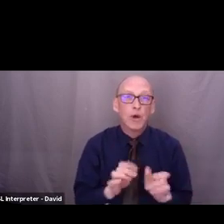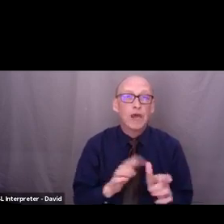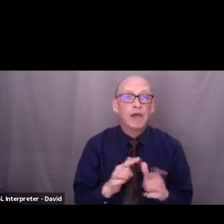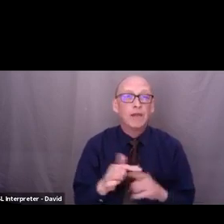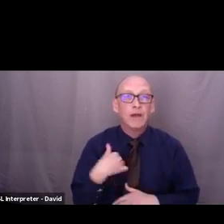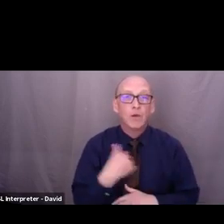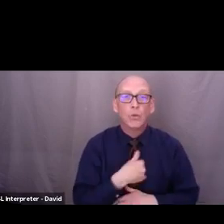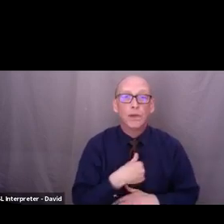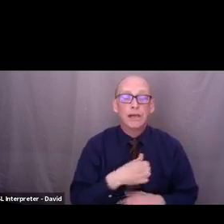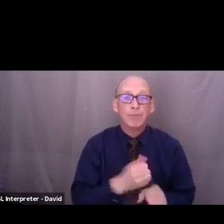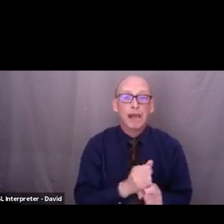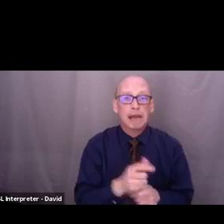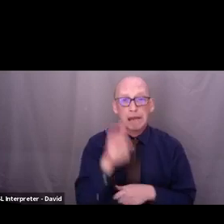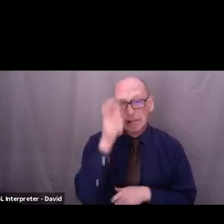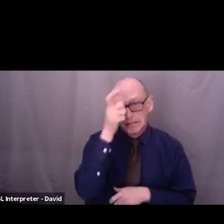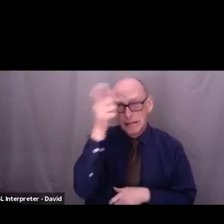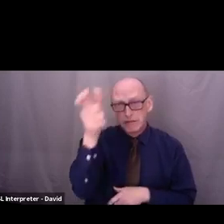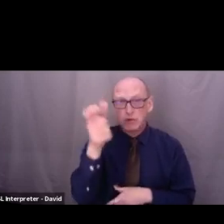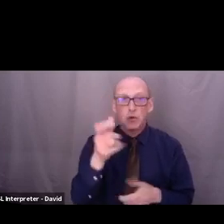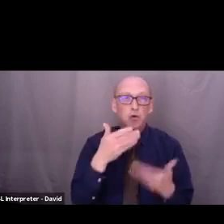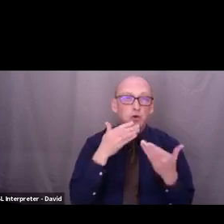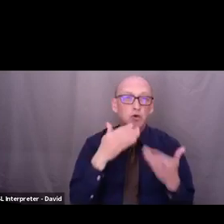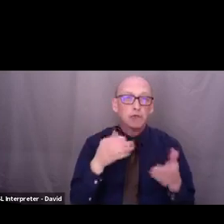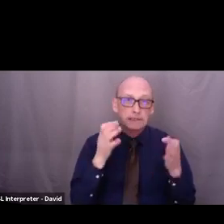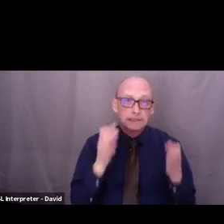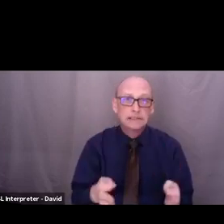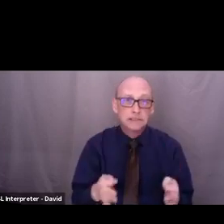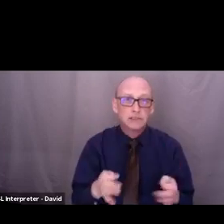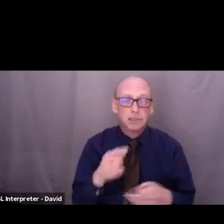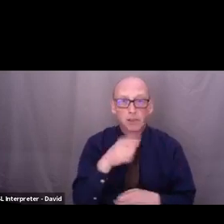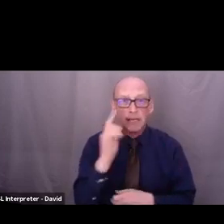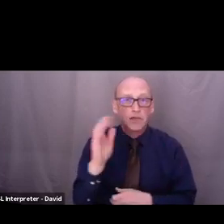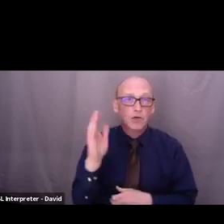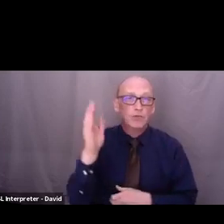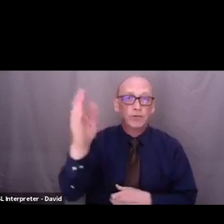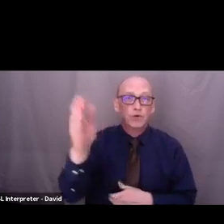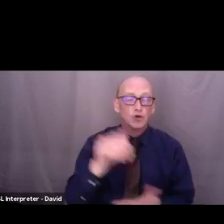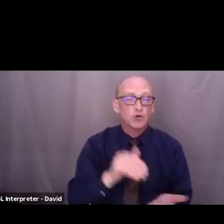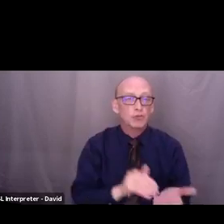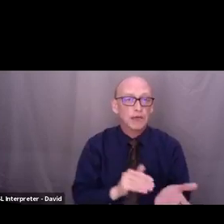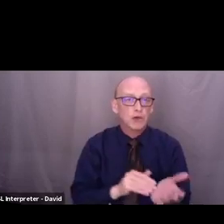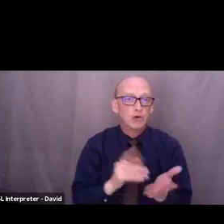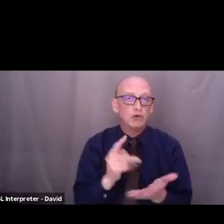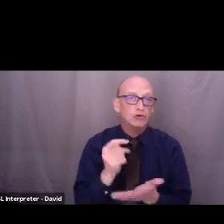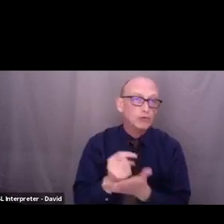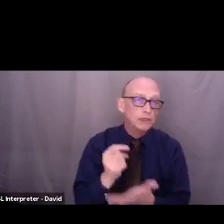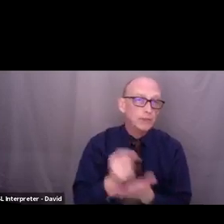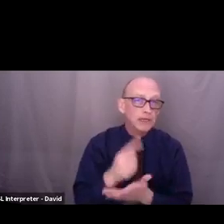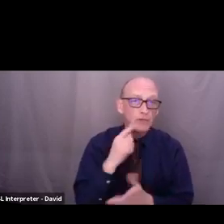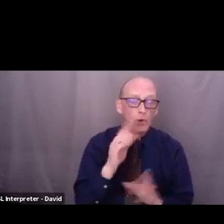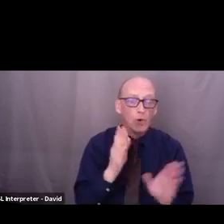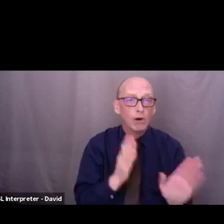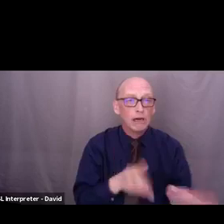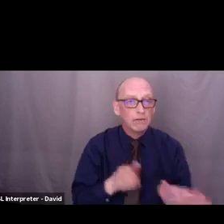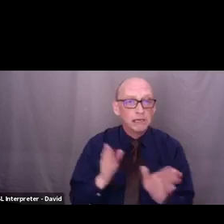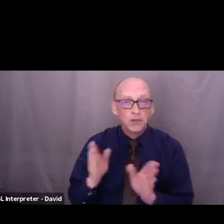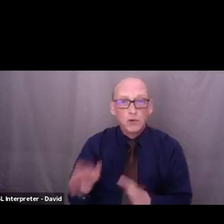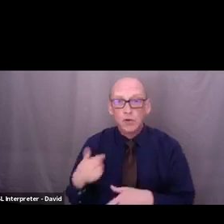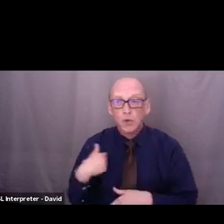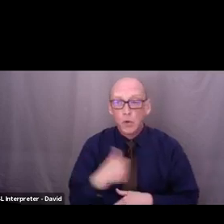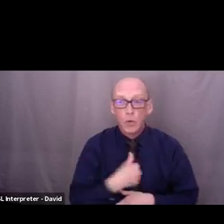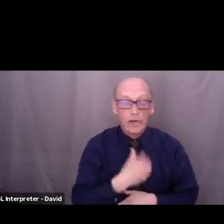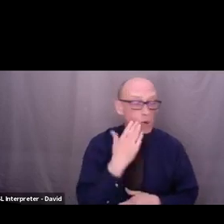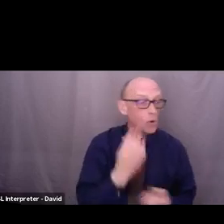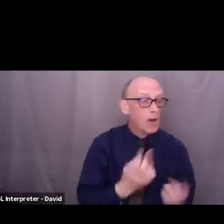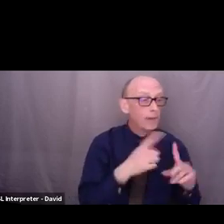decisions on future medical treatments for individuals. The idea that we know how many positive or negatives